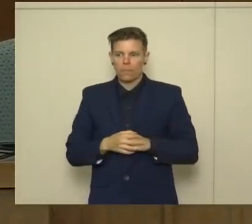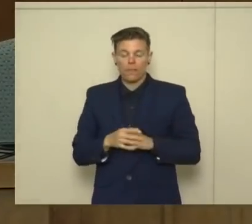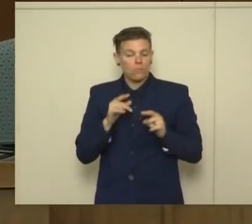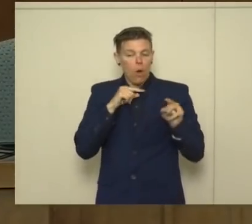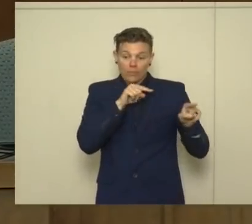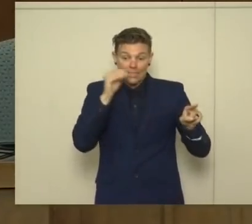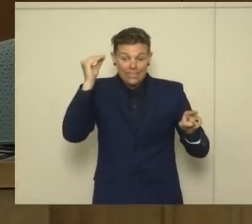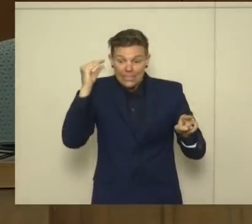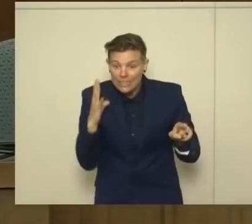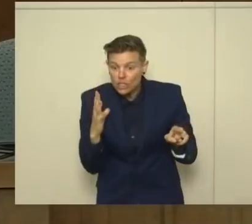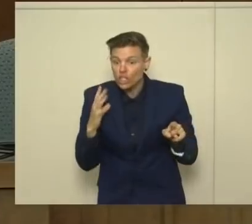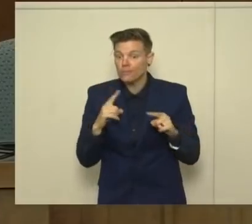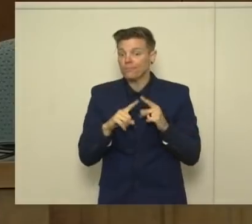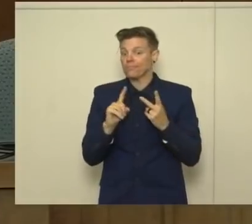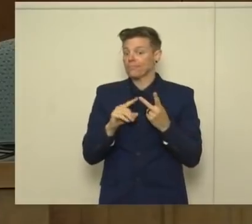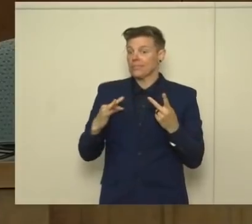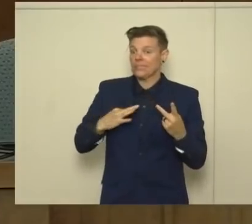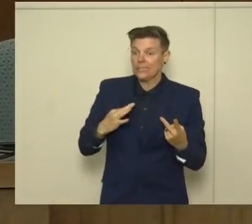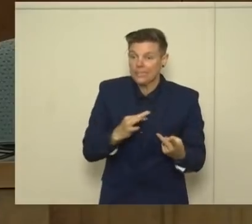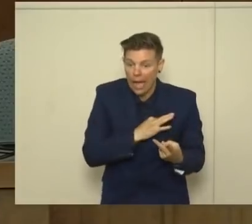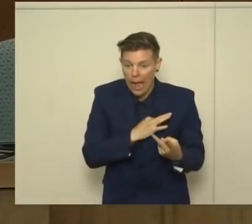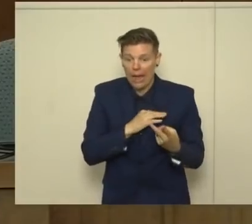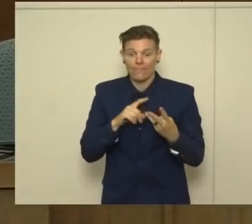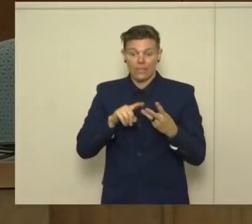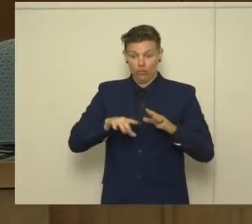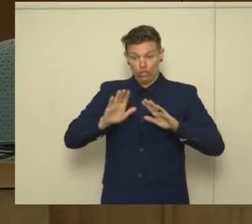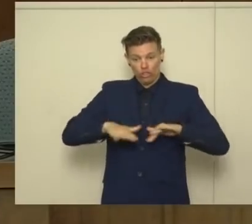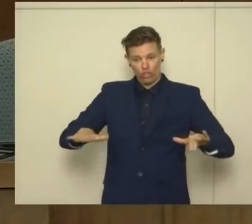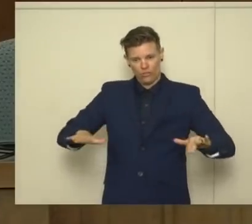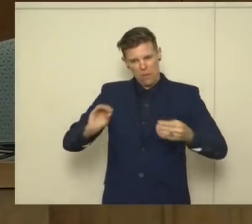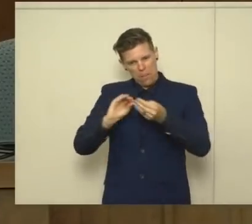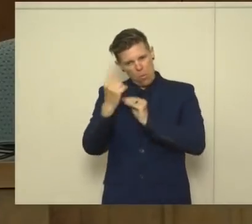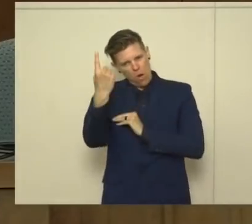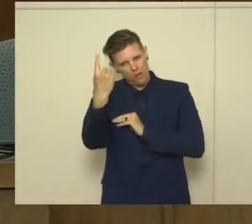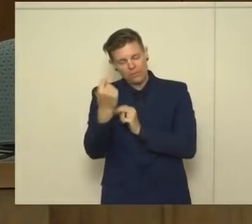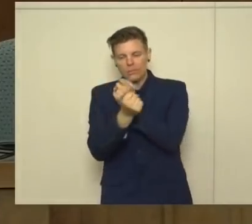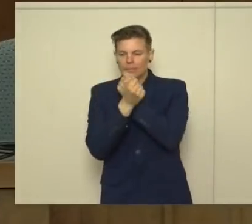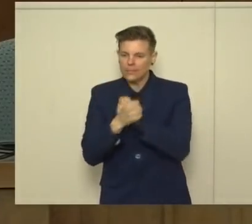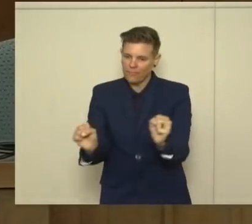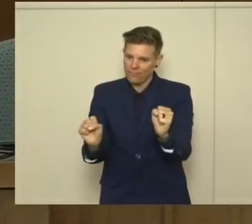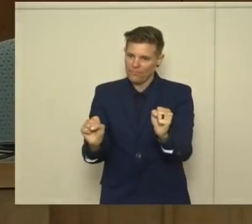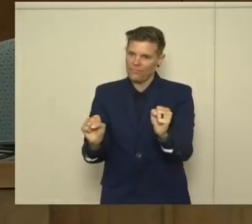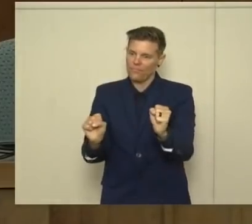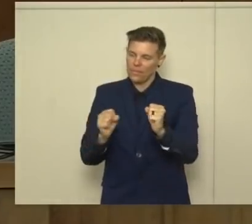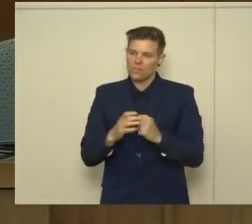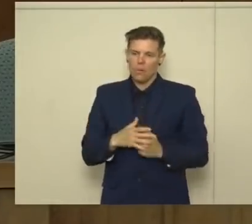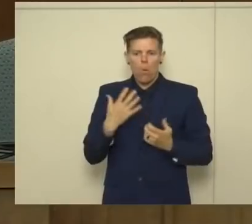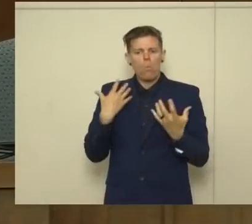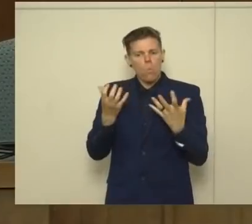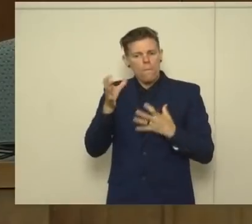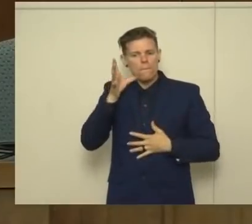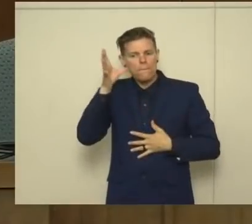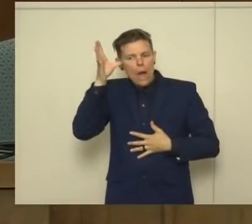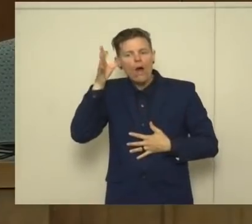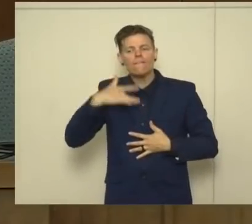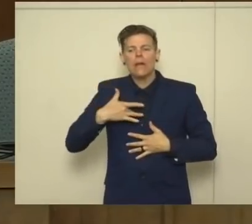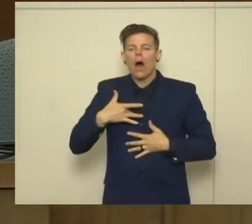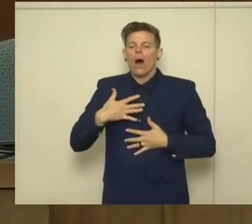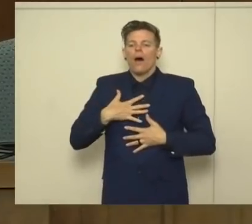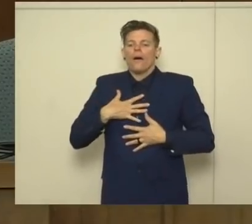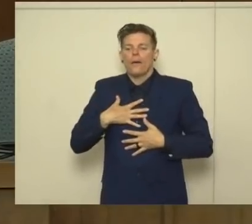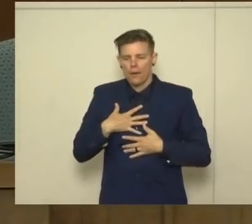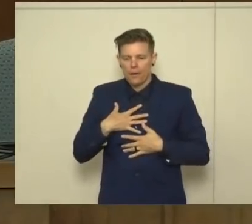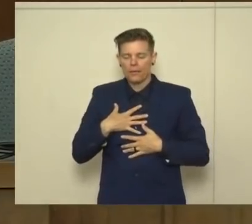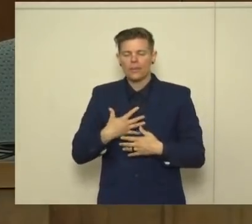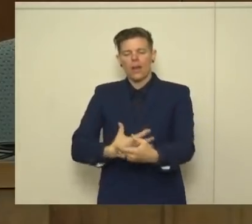and most of all our kids, safe, so the parents can be confident that when you send your child to